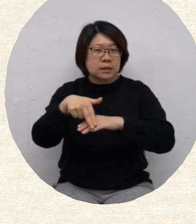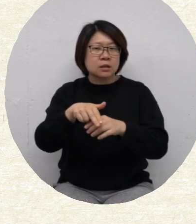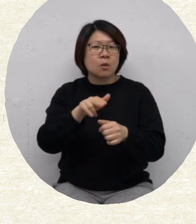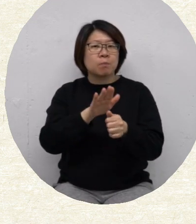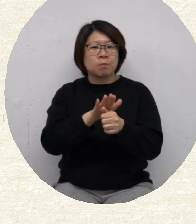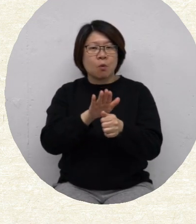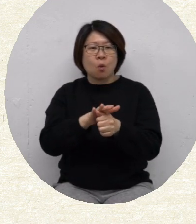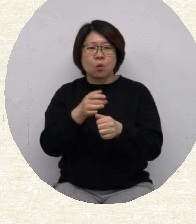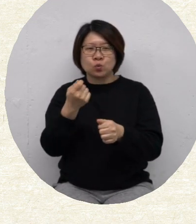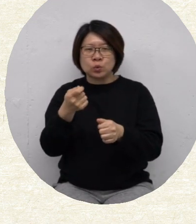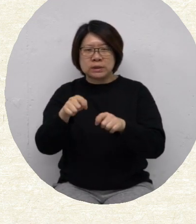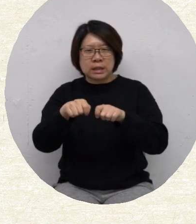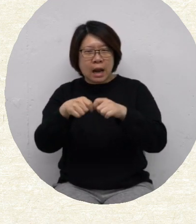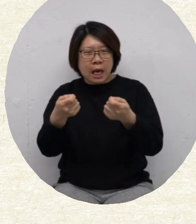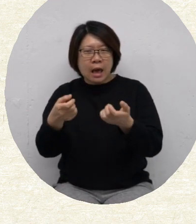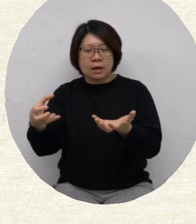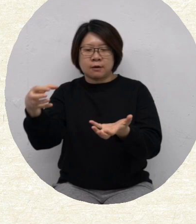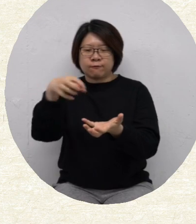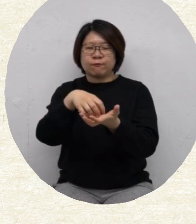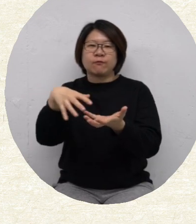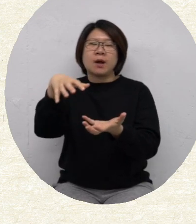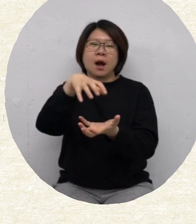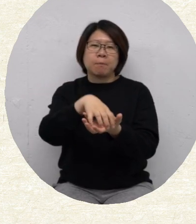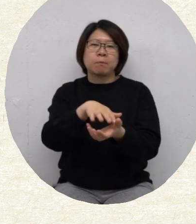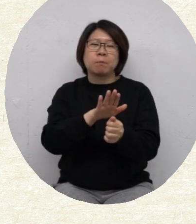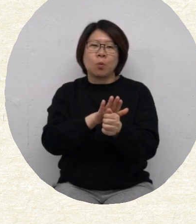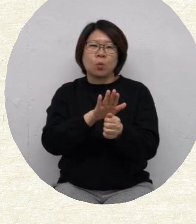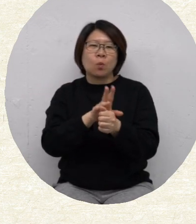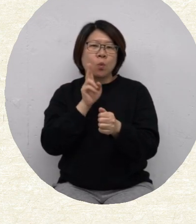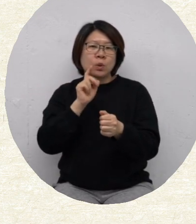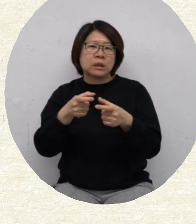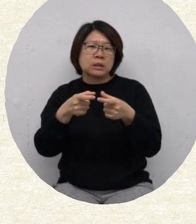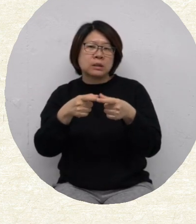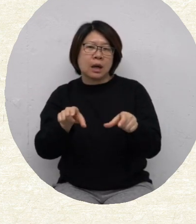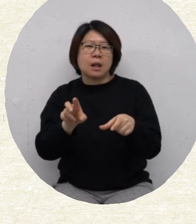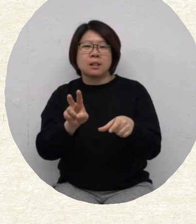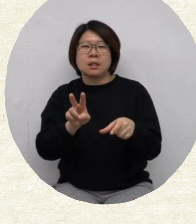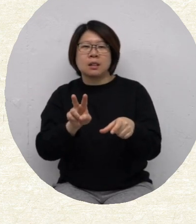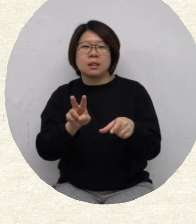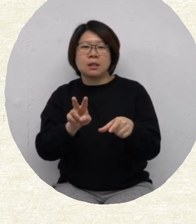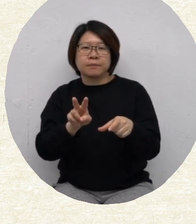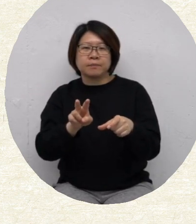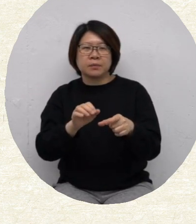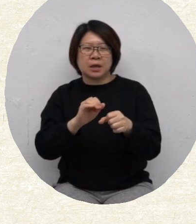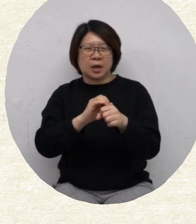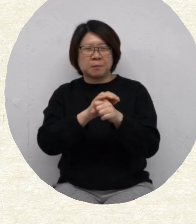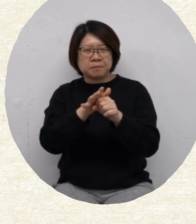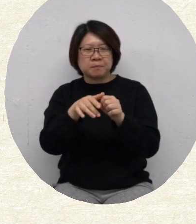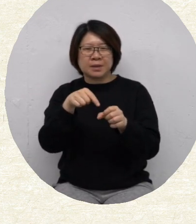This body of work was recently exhibited as a solo exhibition in Austin, Texas.